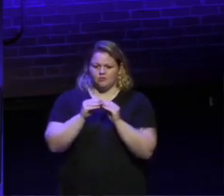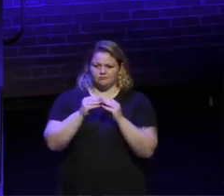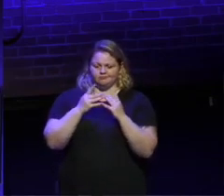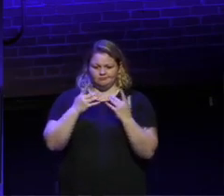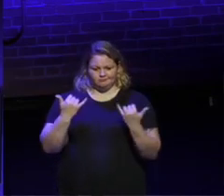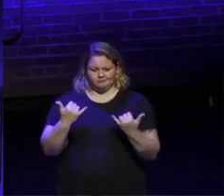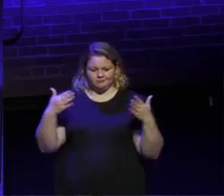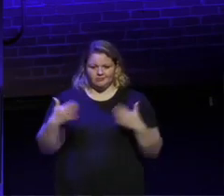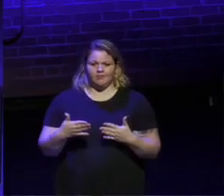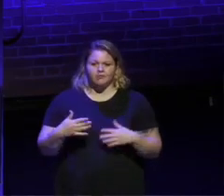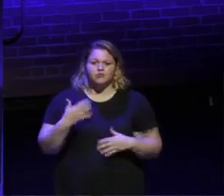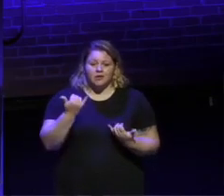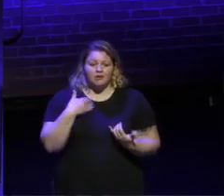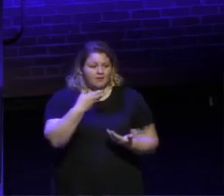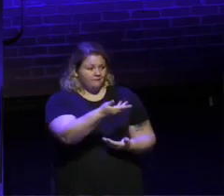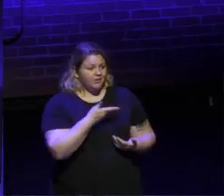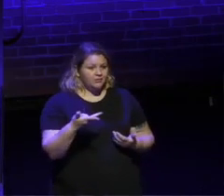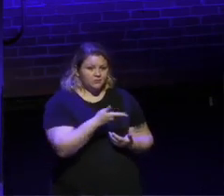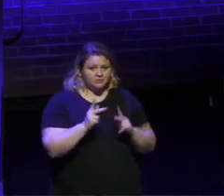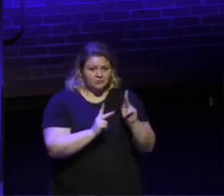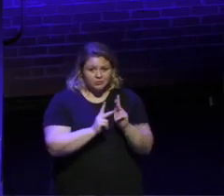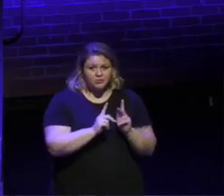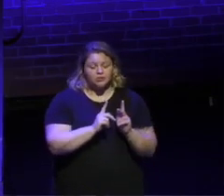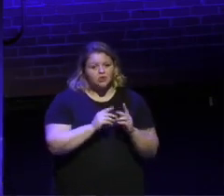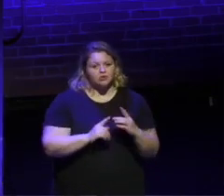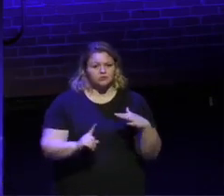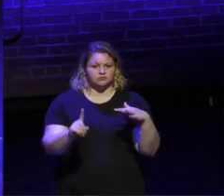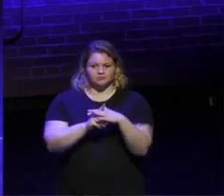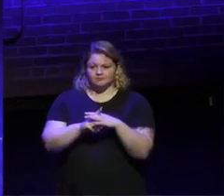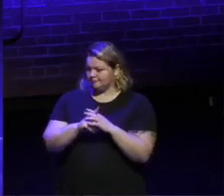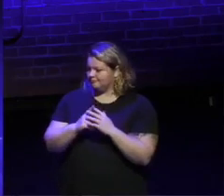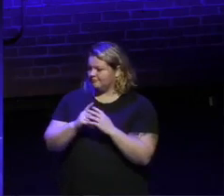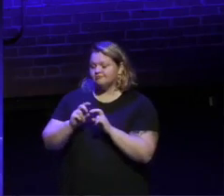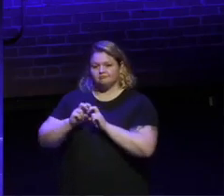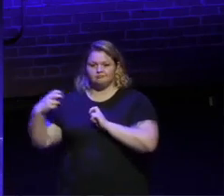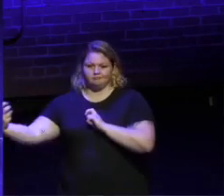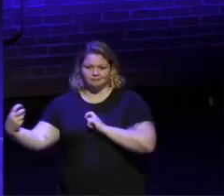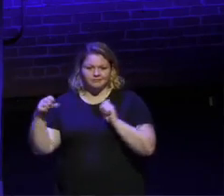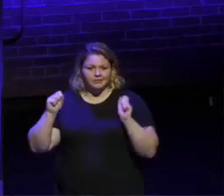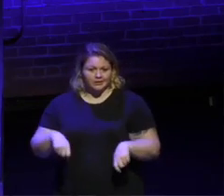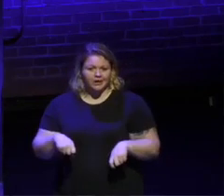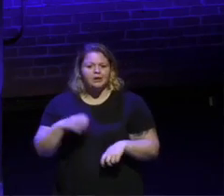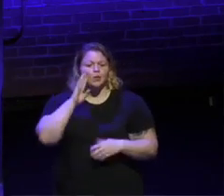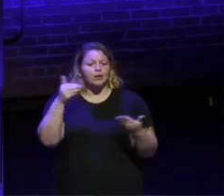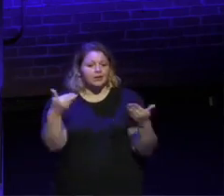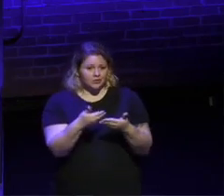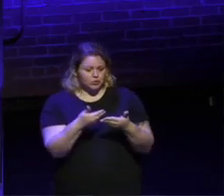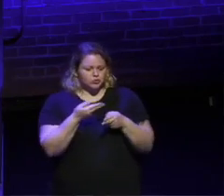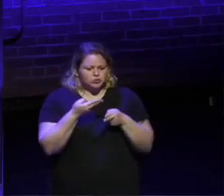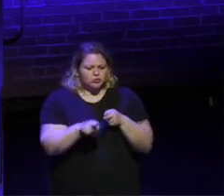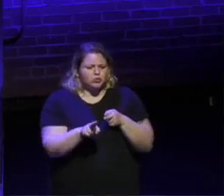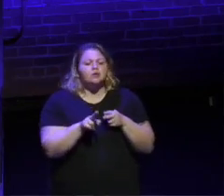I'm going to invite our candidates to come join me up here, and I'll give the shortest of introductions to them, and then they'll be able to speak